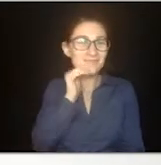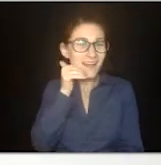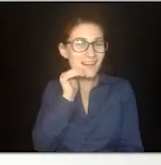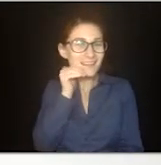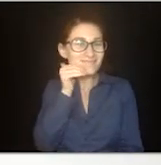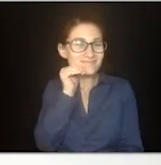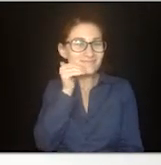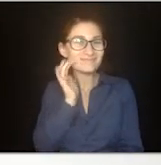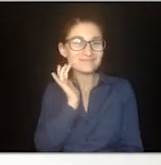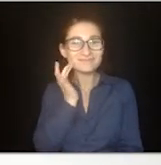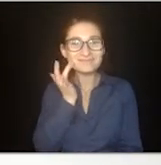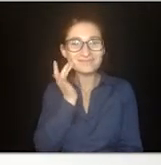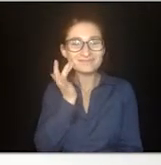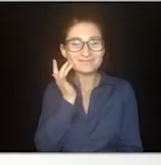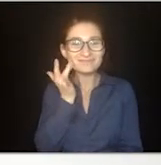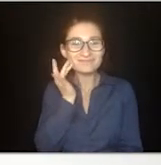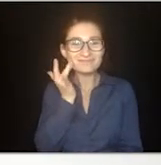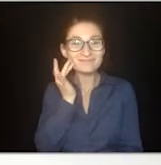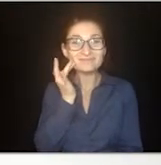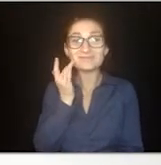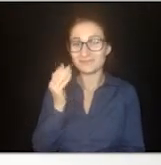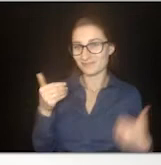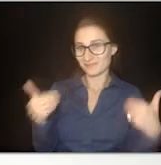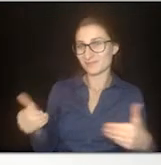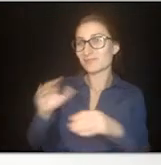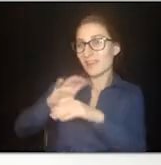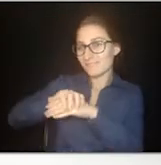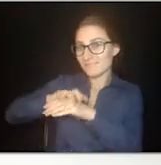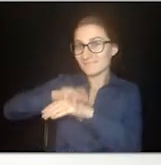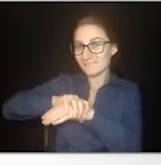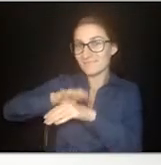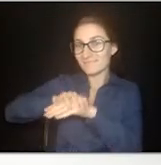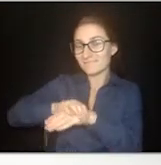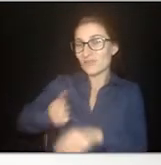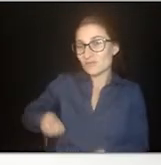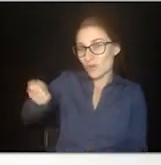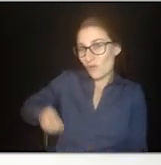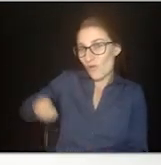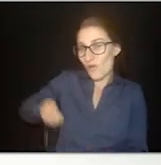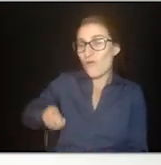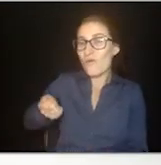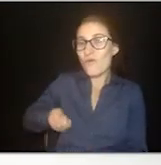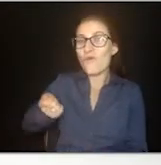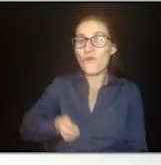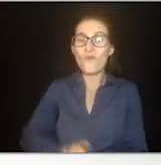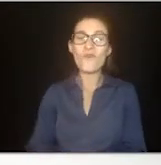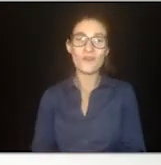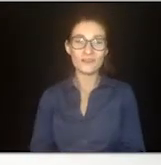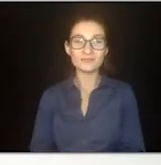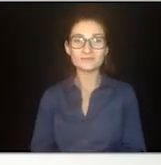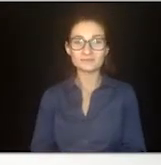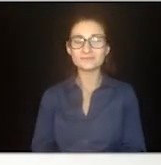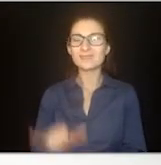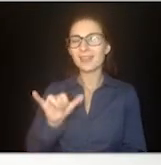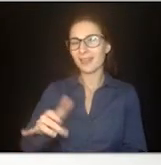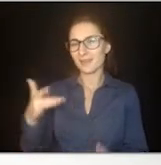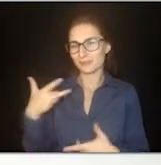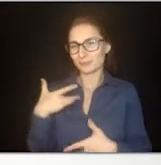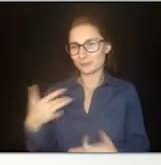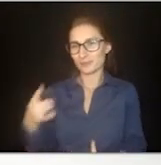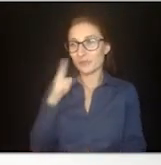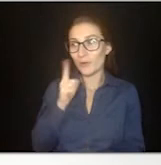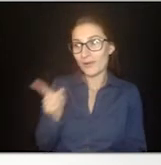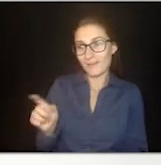Martha, and in reaction to the roller, he touches the roller periodically with his hands. This interaction with objects